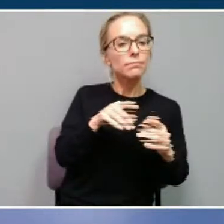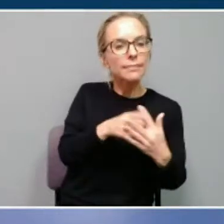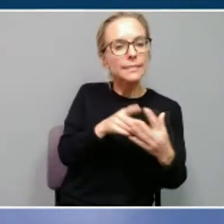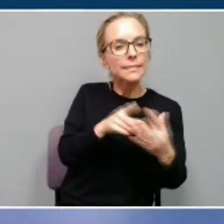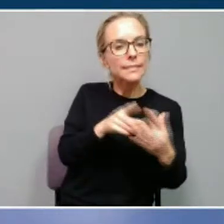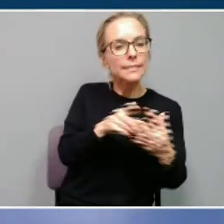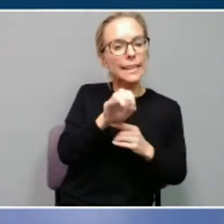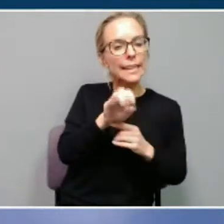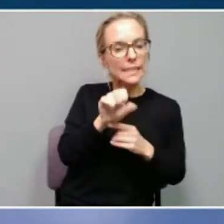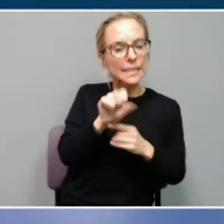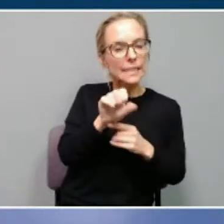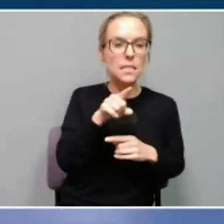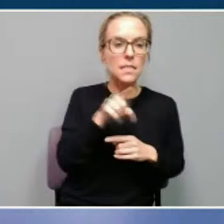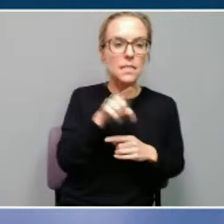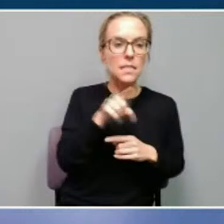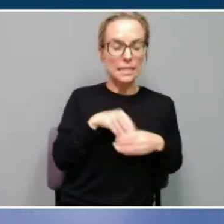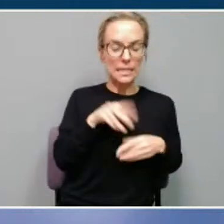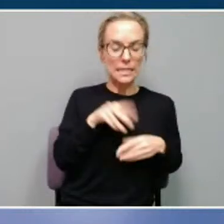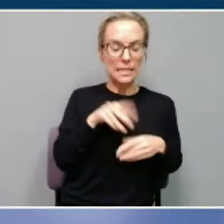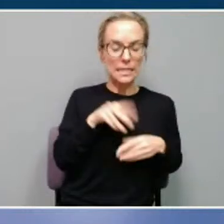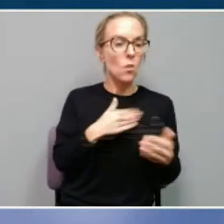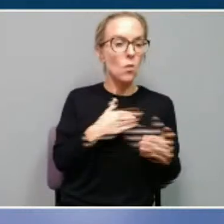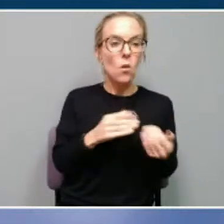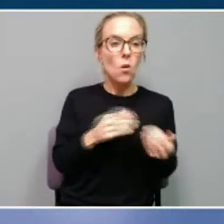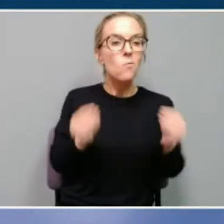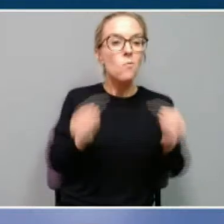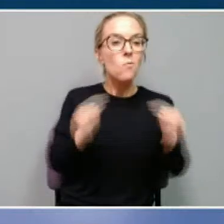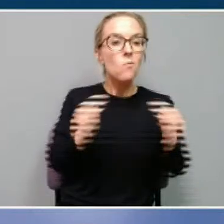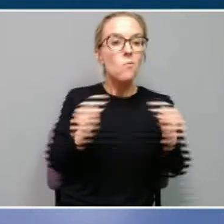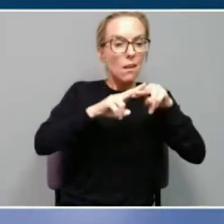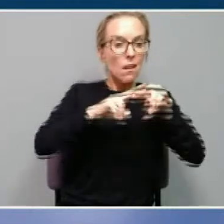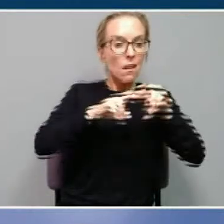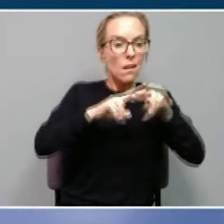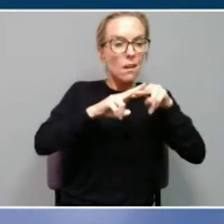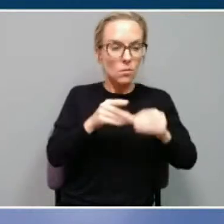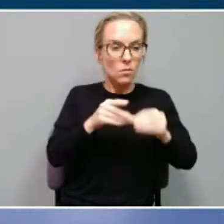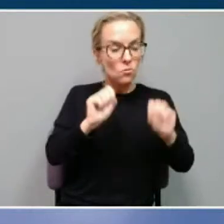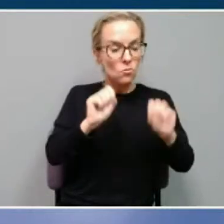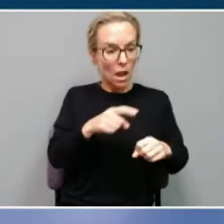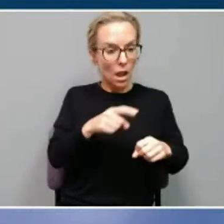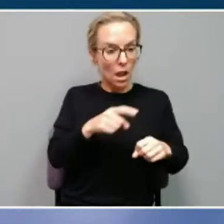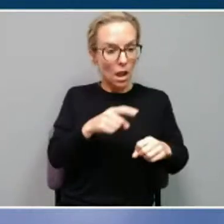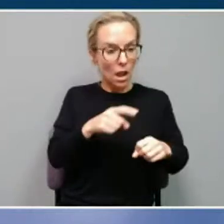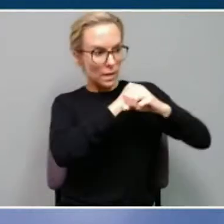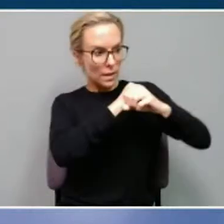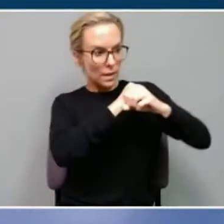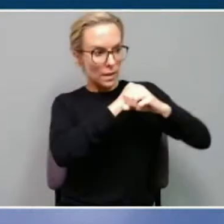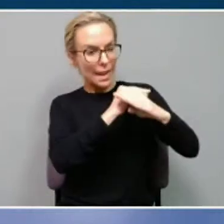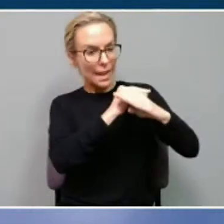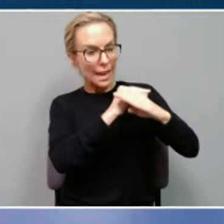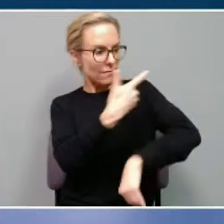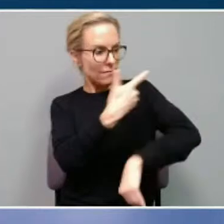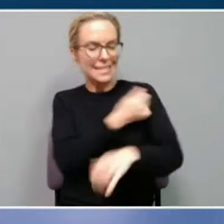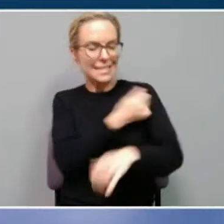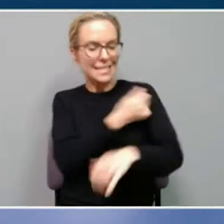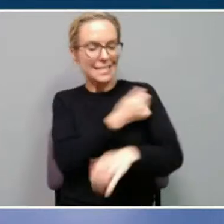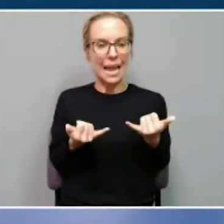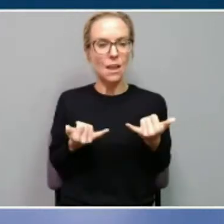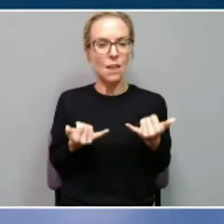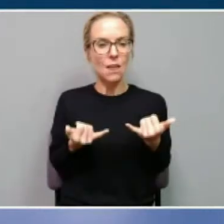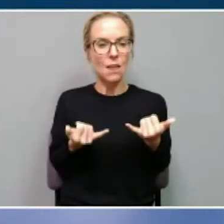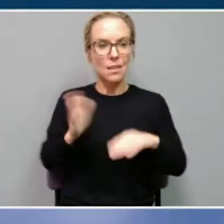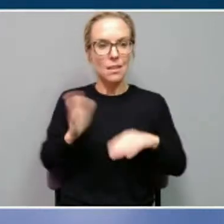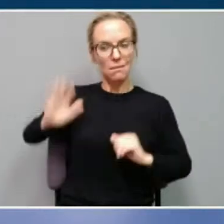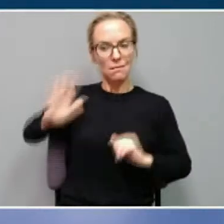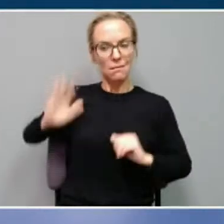with more breakthrough cases, you are more protected by getting vaccinated now than you even were in March.